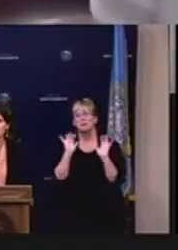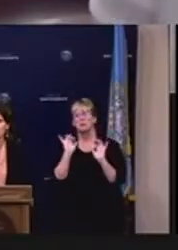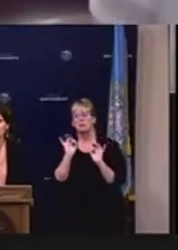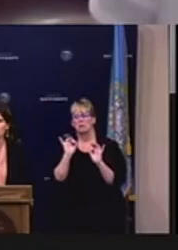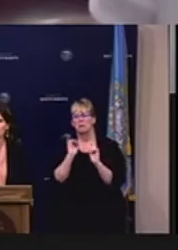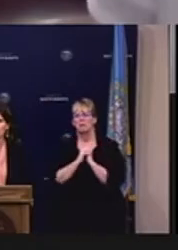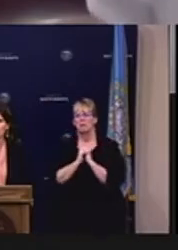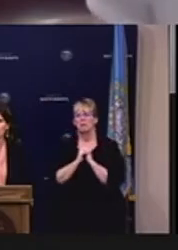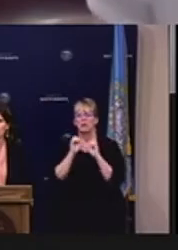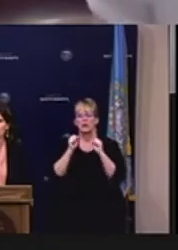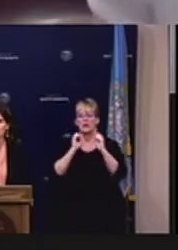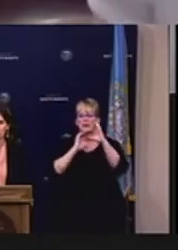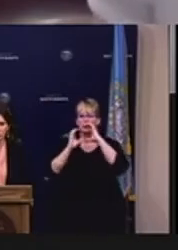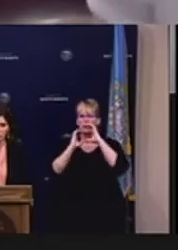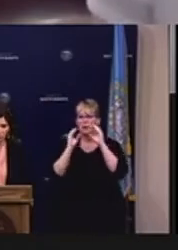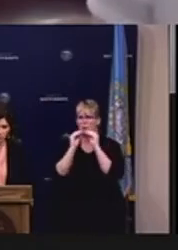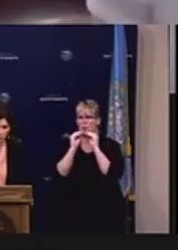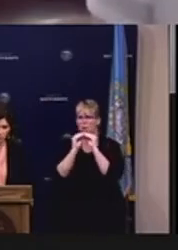to communicate even more.